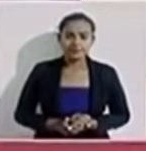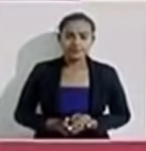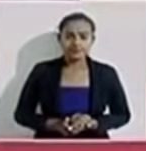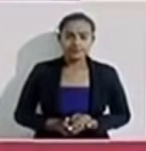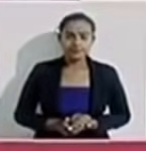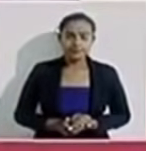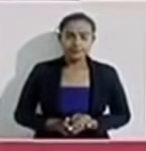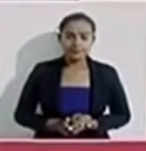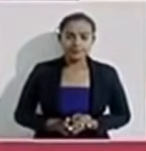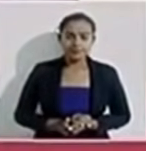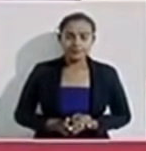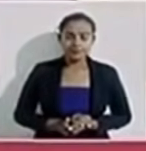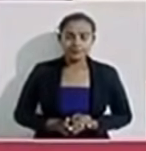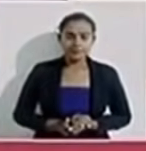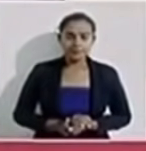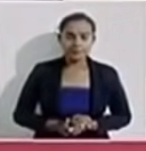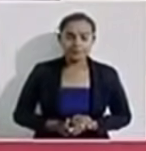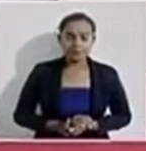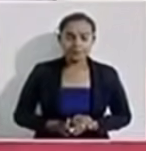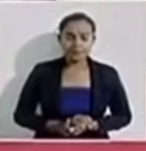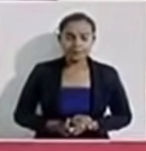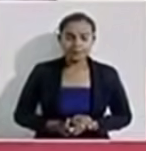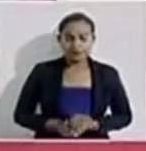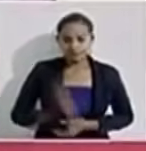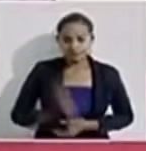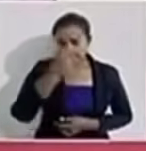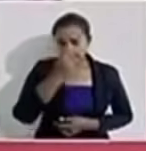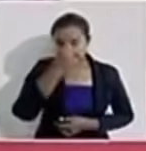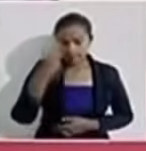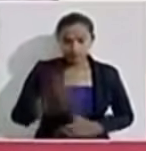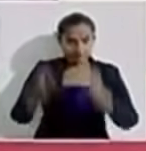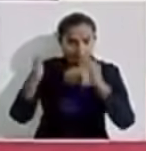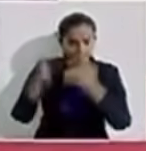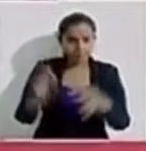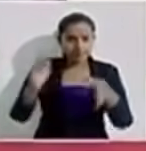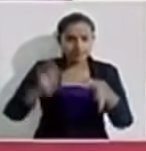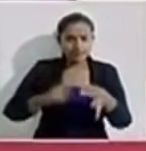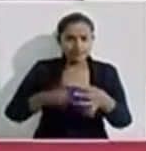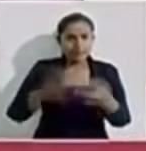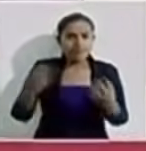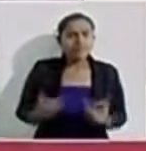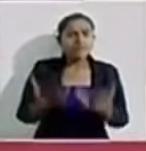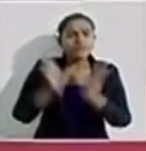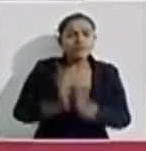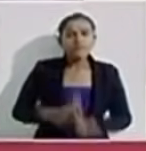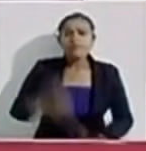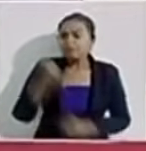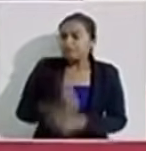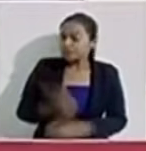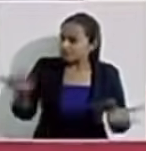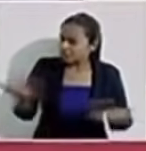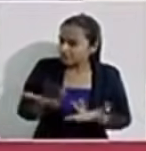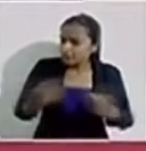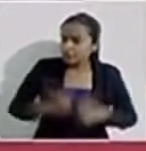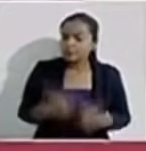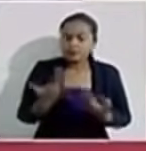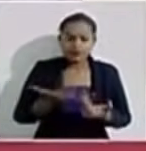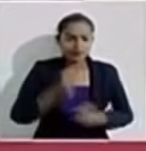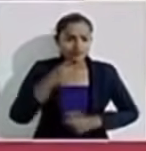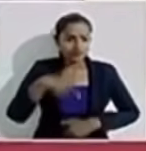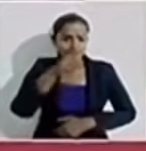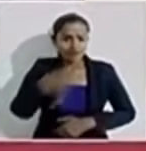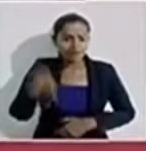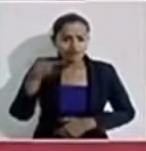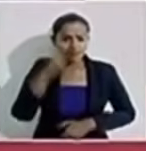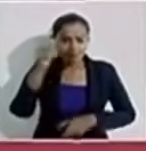The Catholic Church questioned today as to why authorities have failed to mobilize resources to probe the possibility of another terror attack